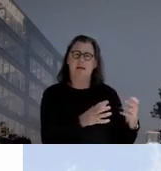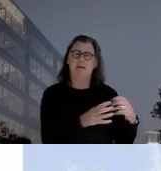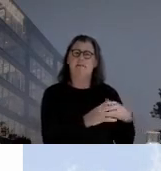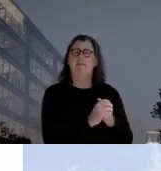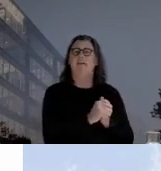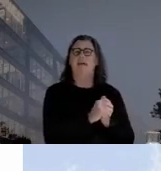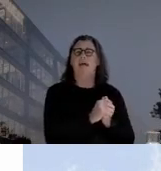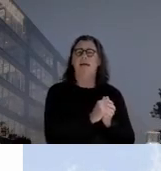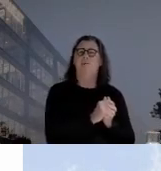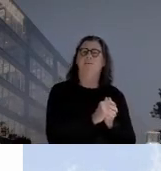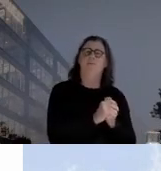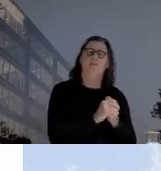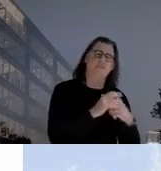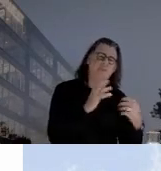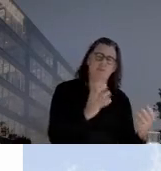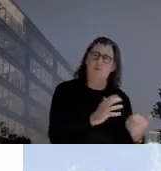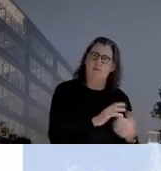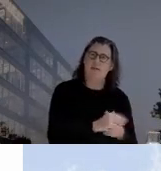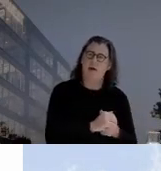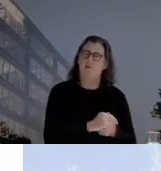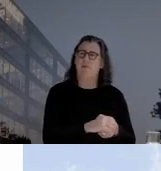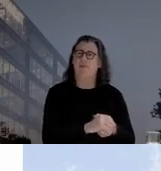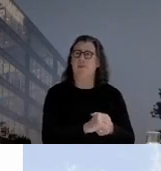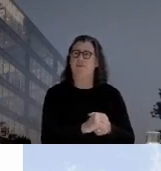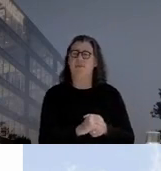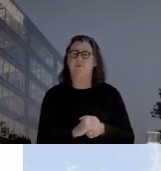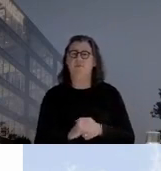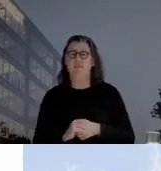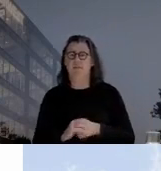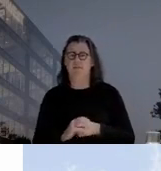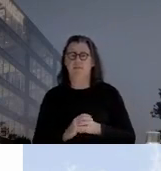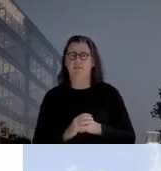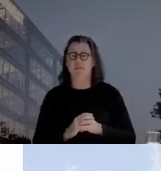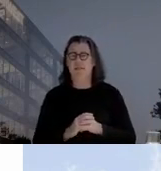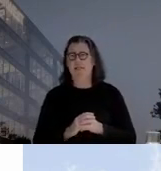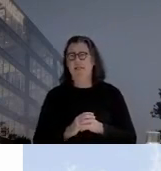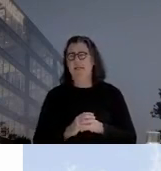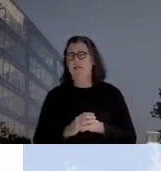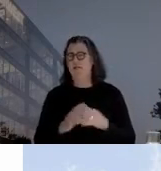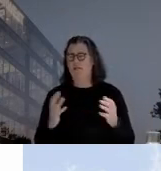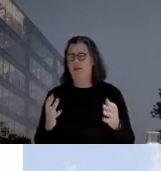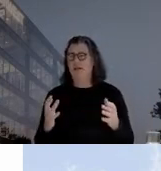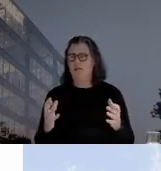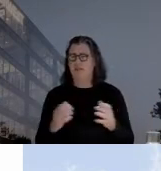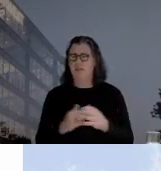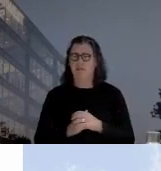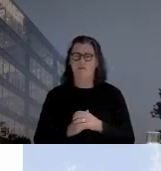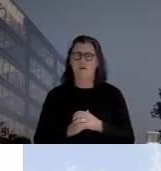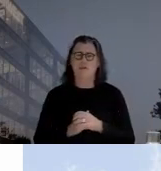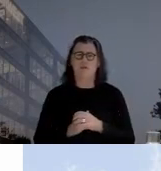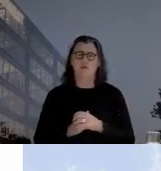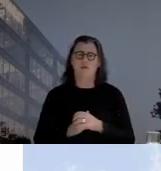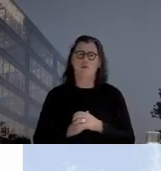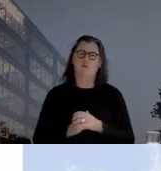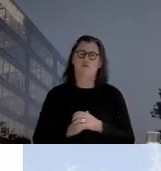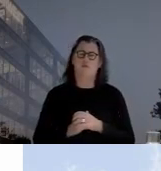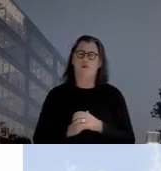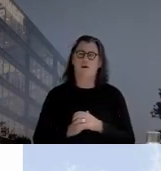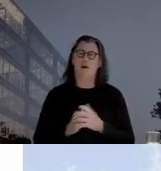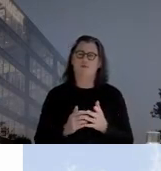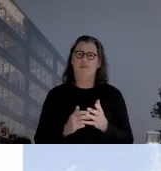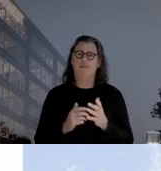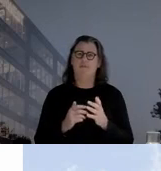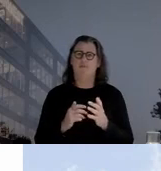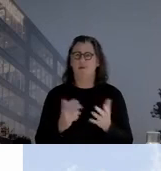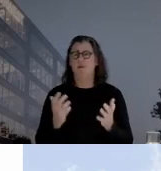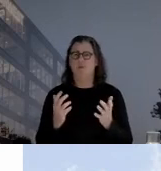glass is bad. There's different embodied carbon buildups in different materials. In Australia, it would seem at the moment, the norm